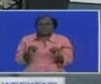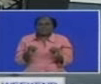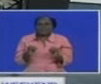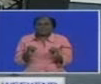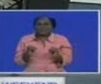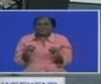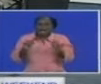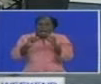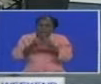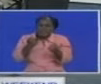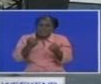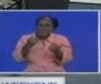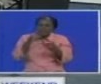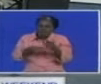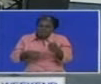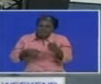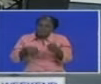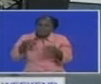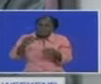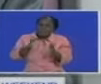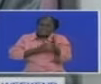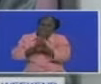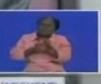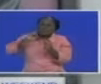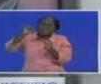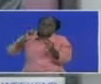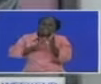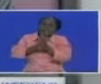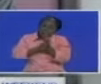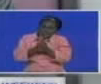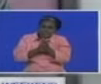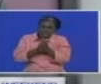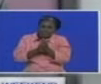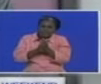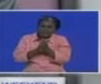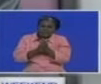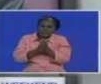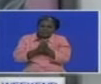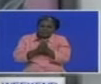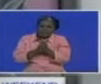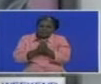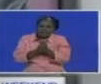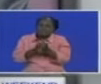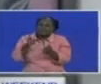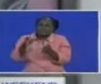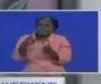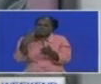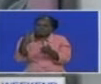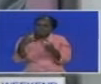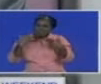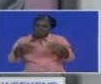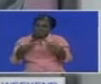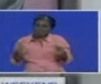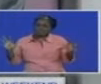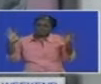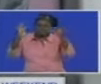happening is the politicians are overexcited about this issue. The president isn't, and his deputy are not. And these two people are going to mend the